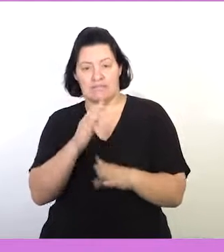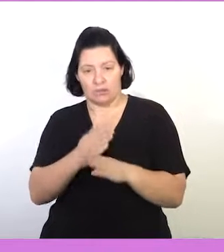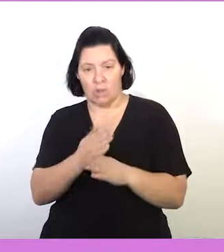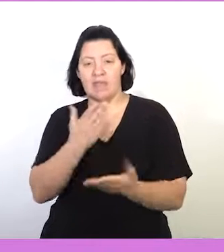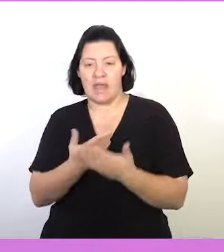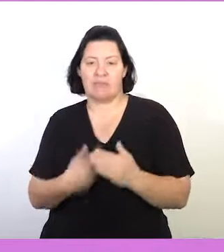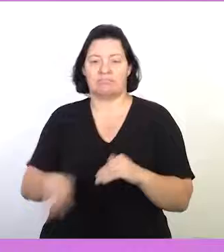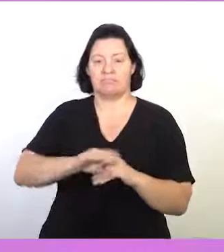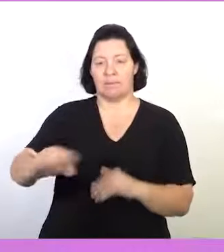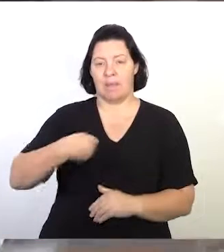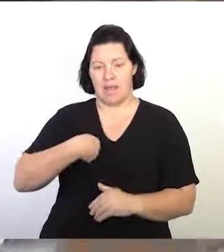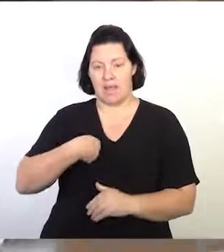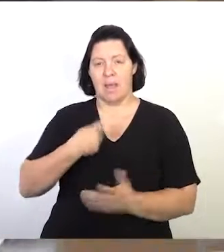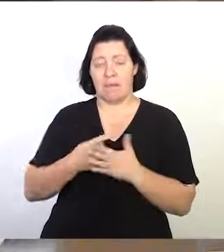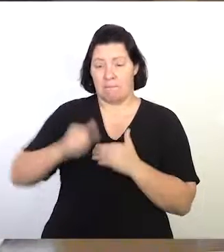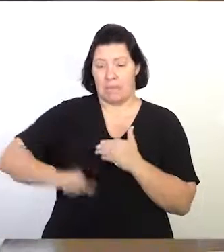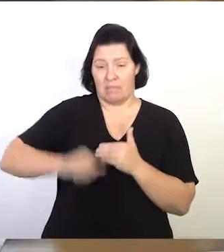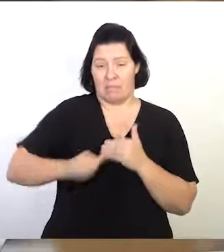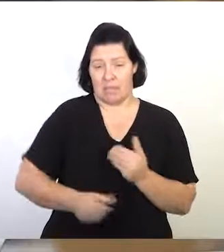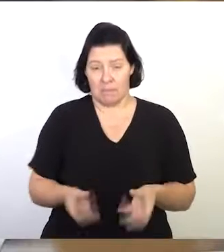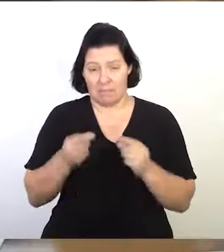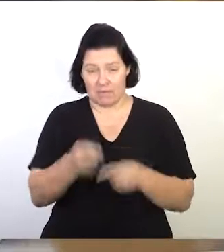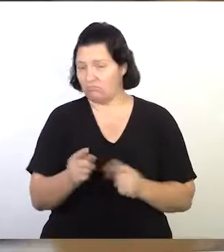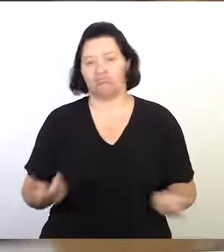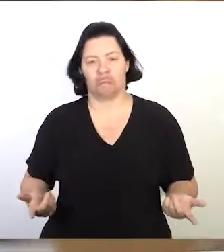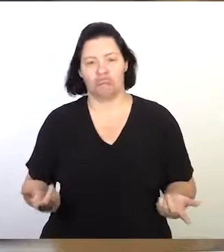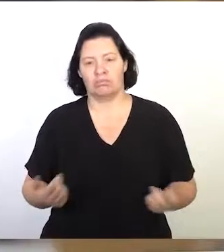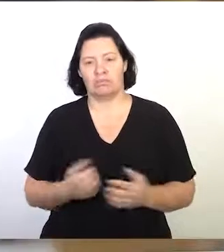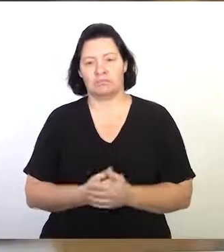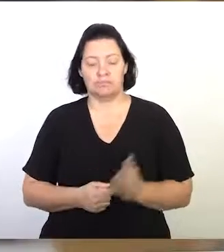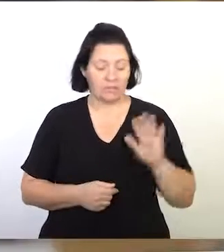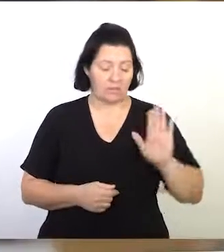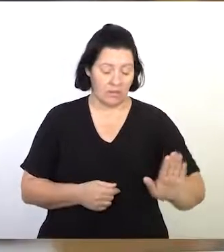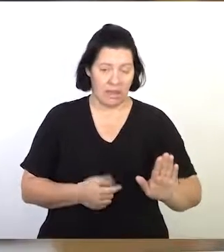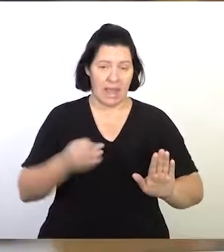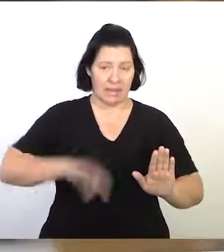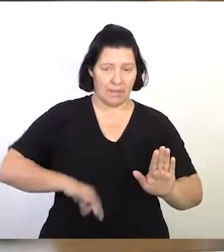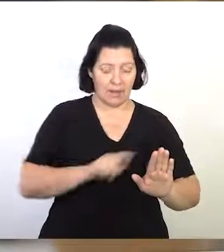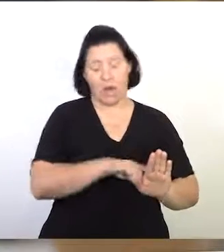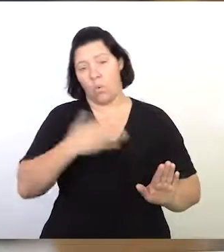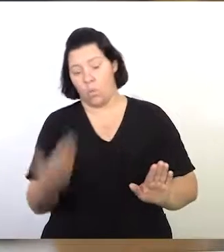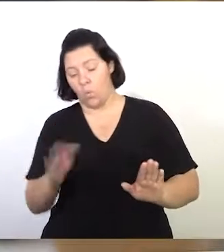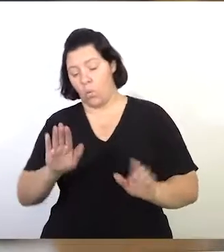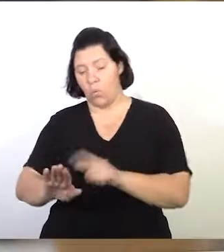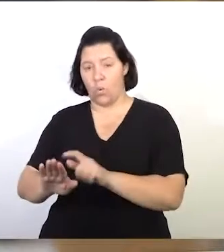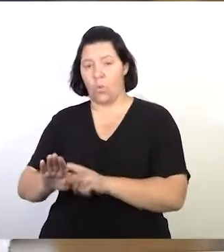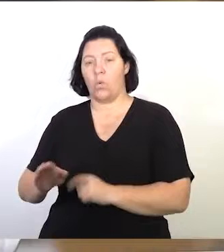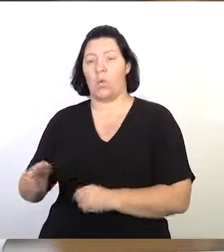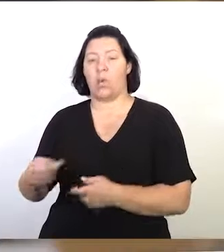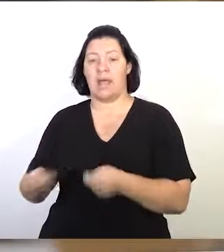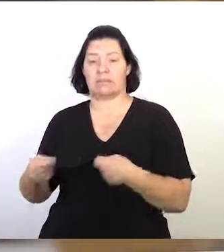specific job, for example. Now let's move on and look at the opposite of income, and that will be our